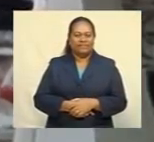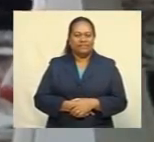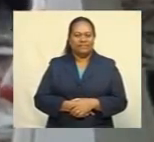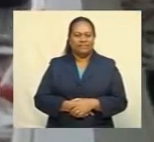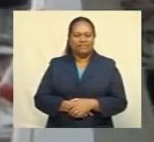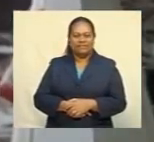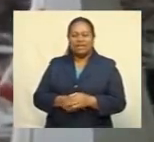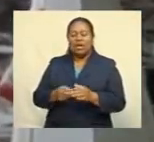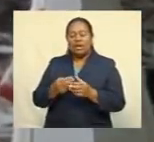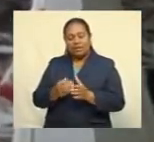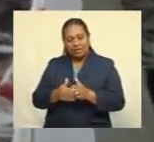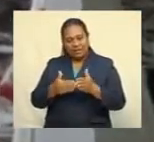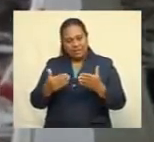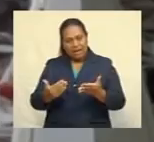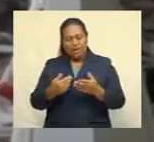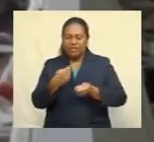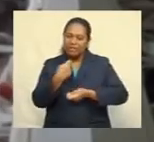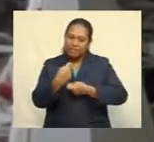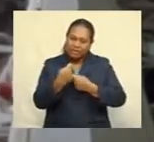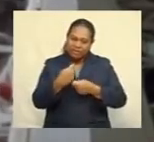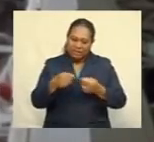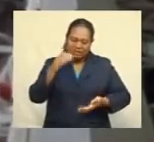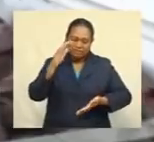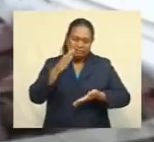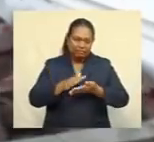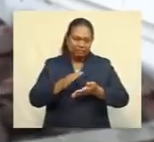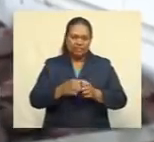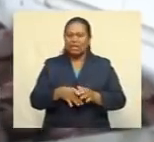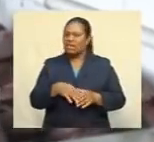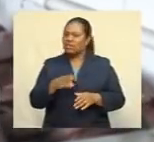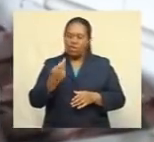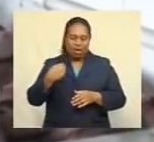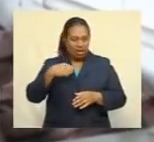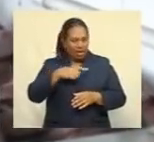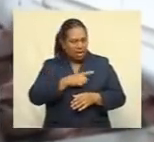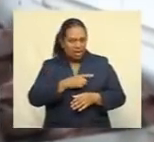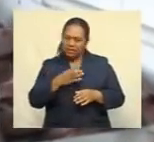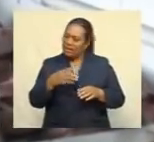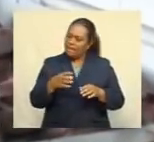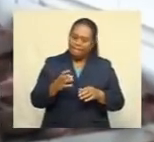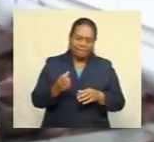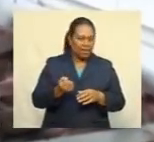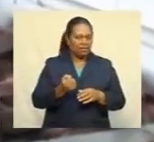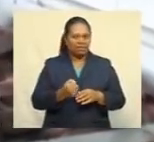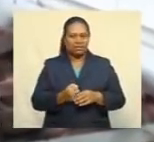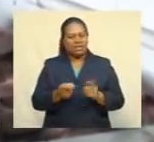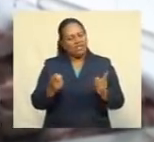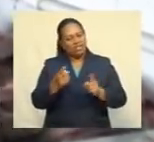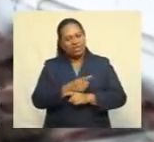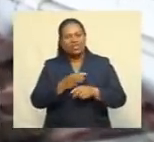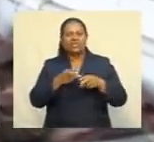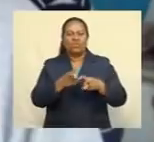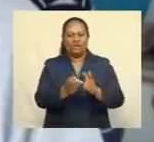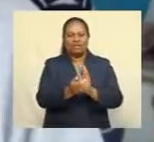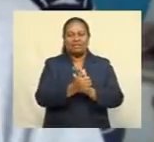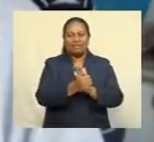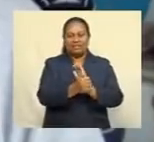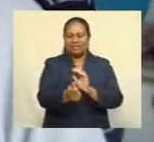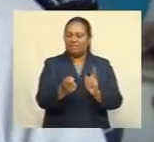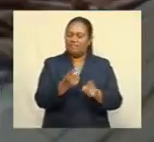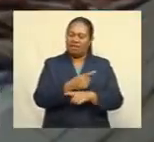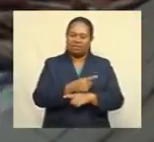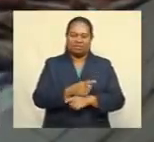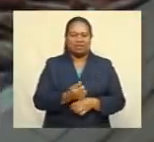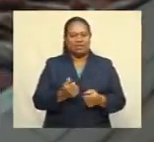With our fish stock declining, I think it's about time we fishermen also change our fishing tactics, use more traditional and safe fishing